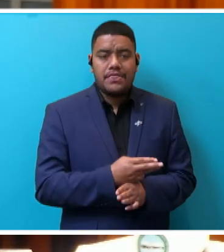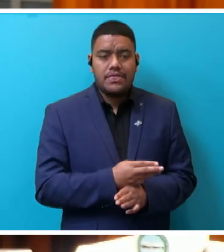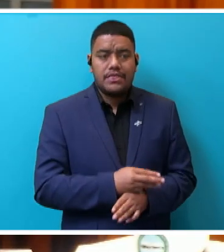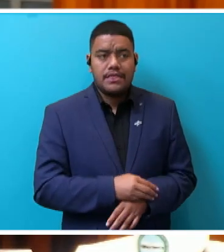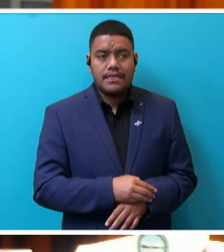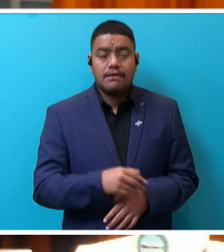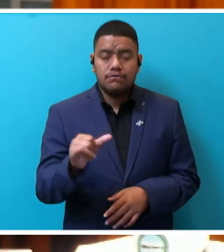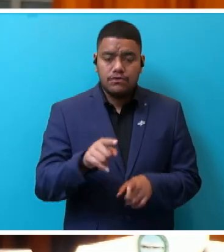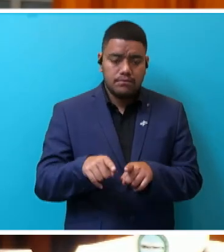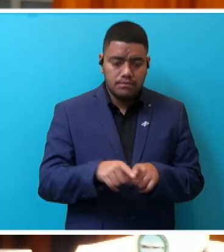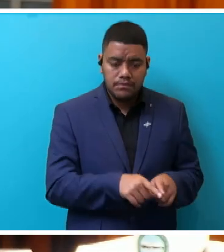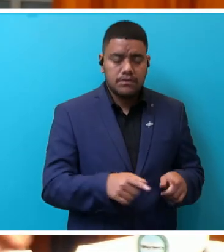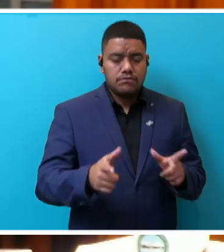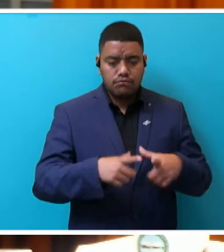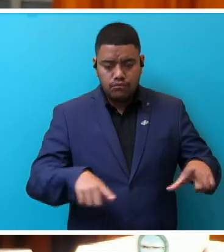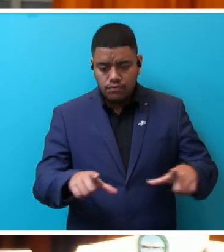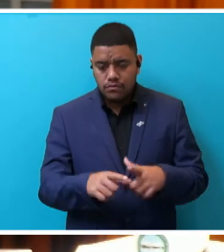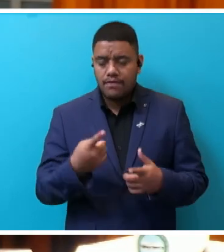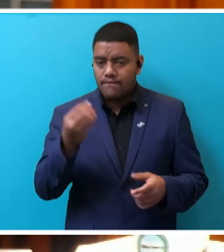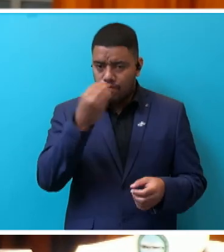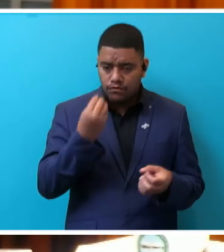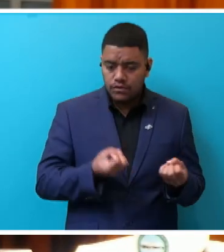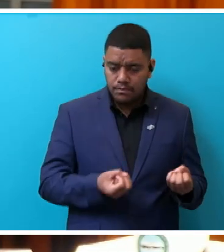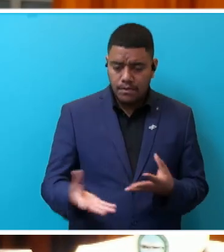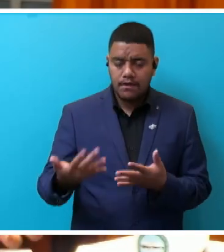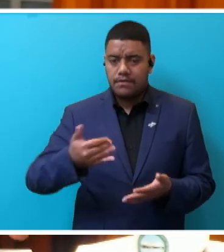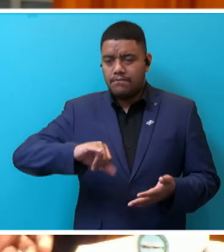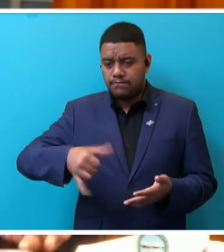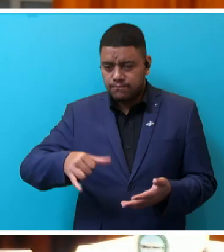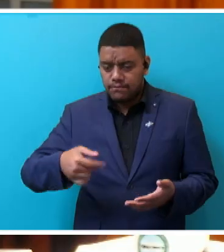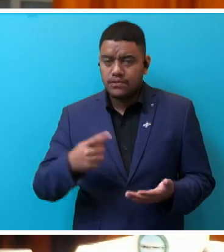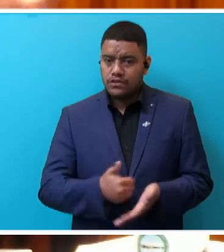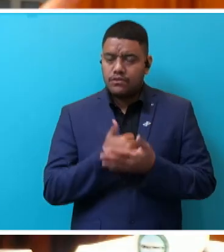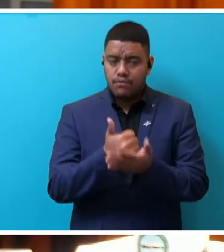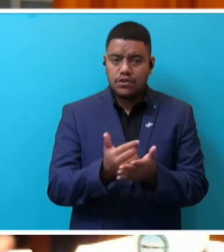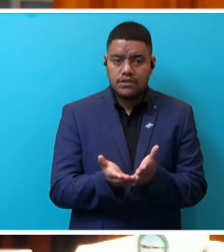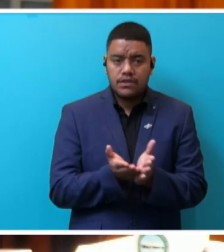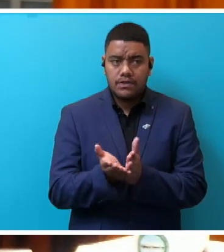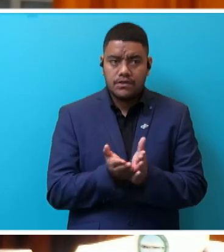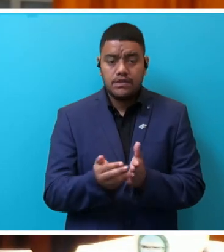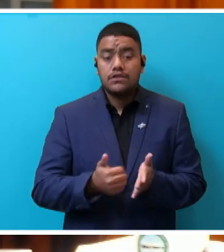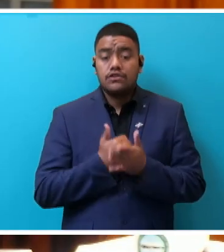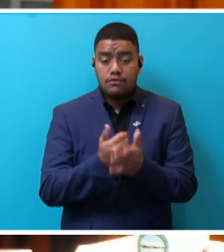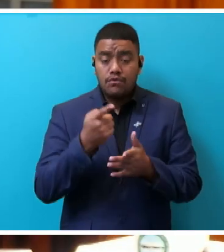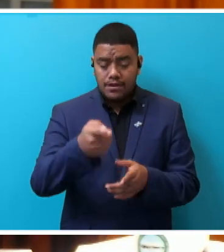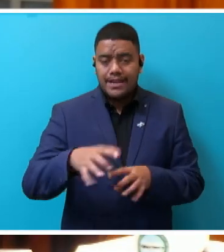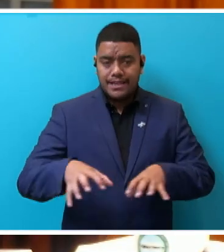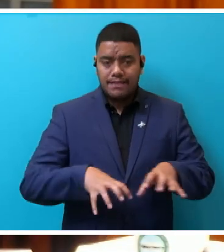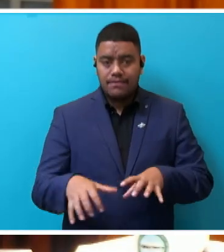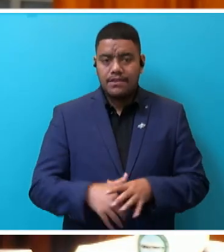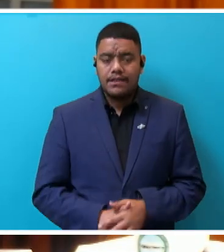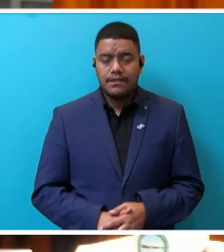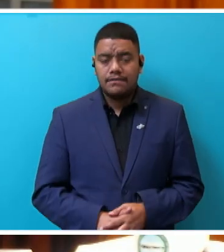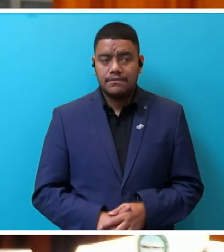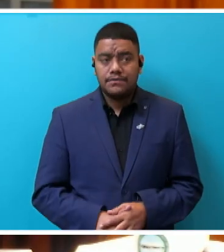which means logistics and food supply and laundry and the support services that support the mining activity.